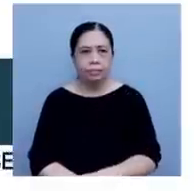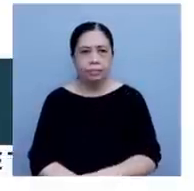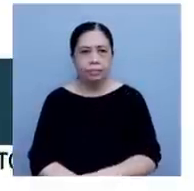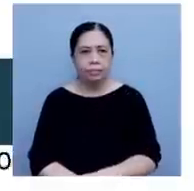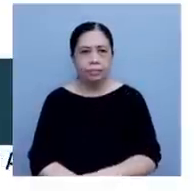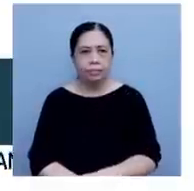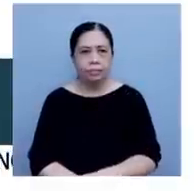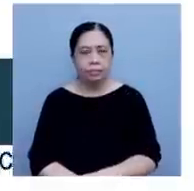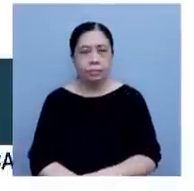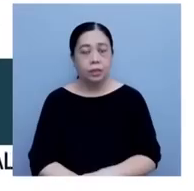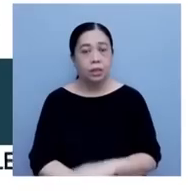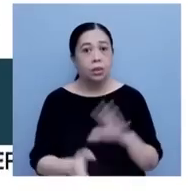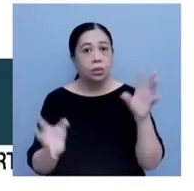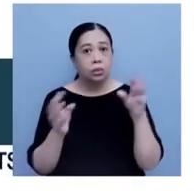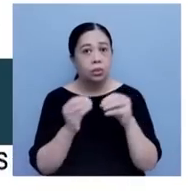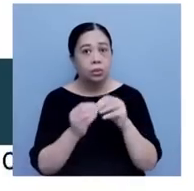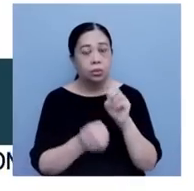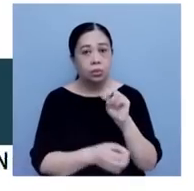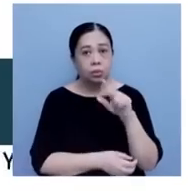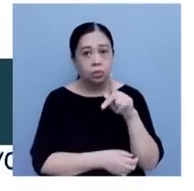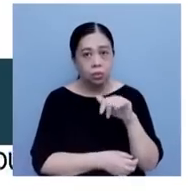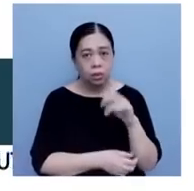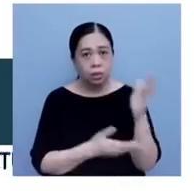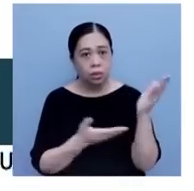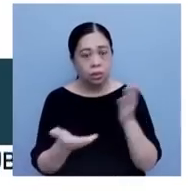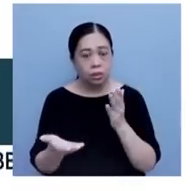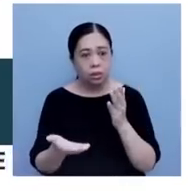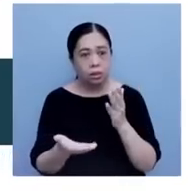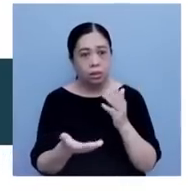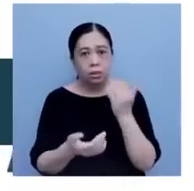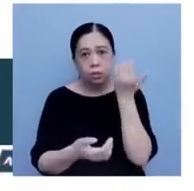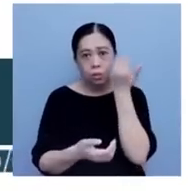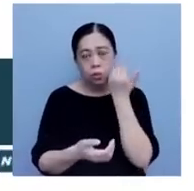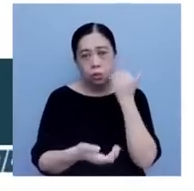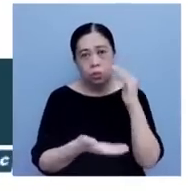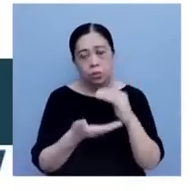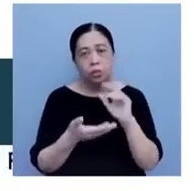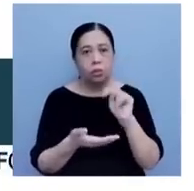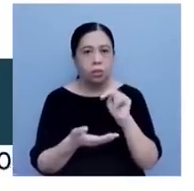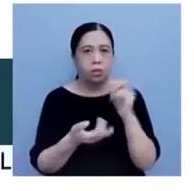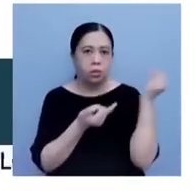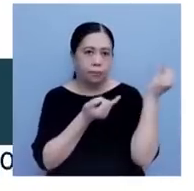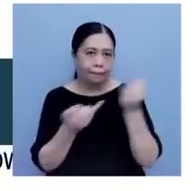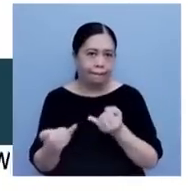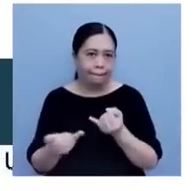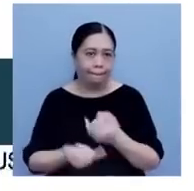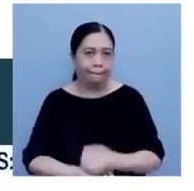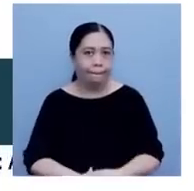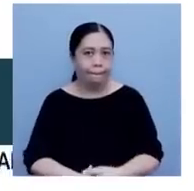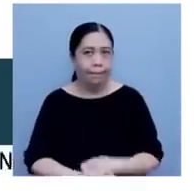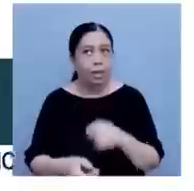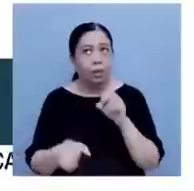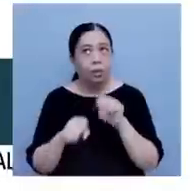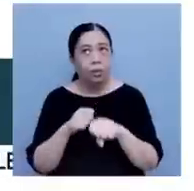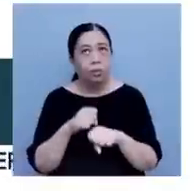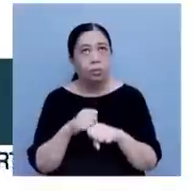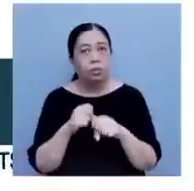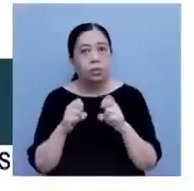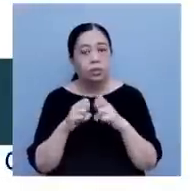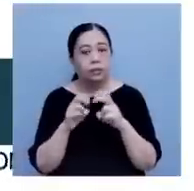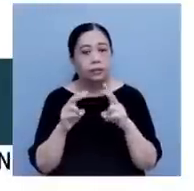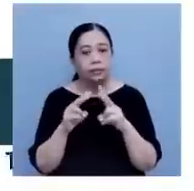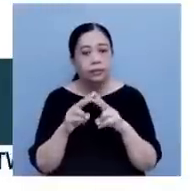local supply could be short, and therefore we need to import, right? So even if